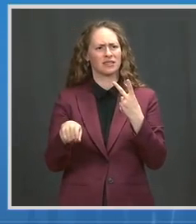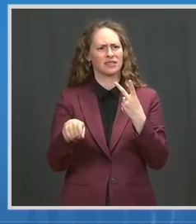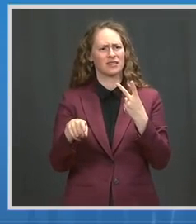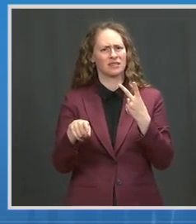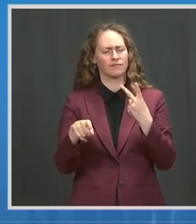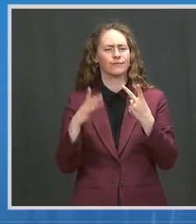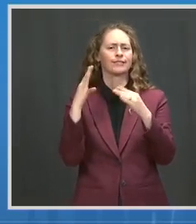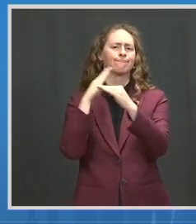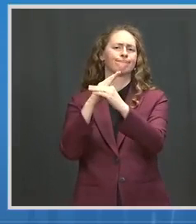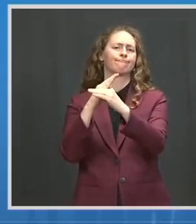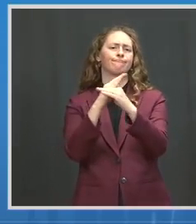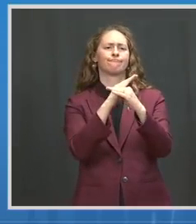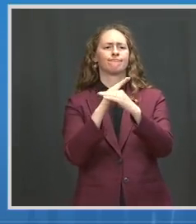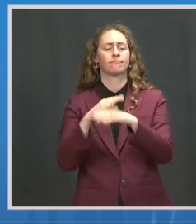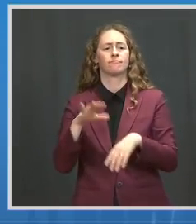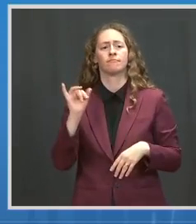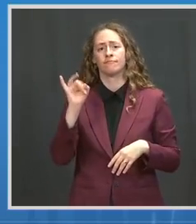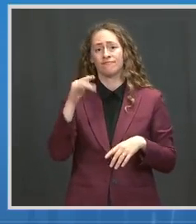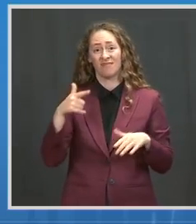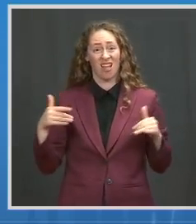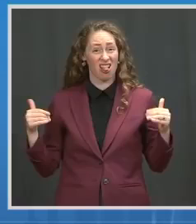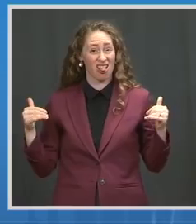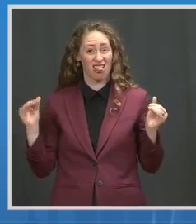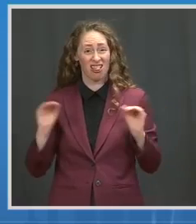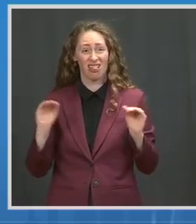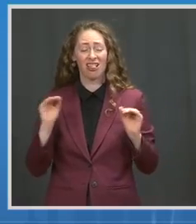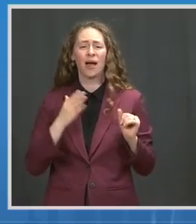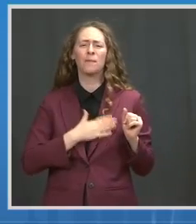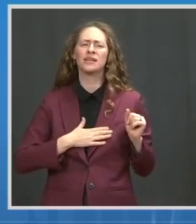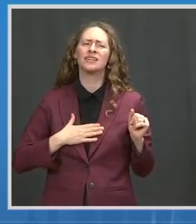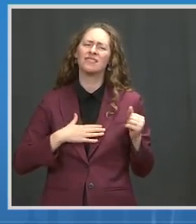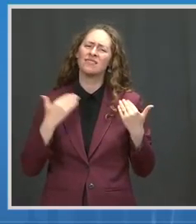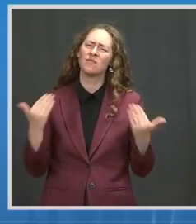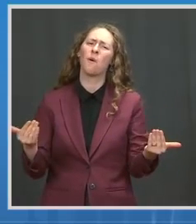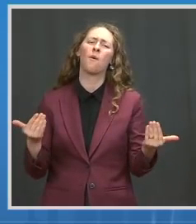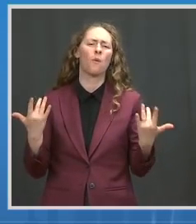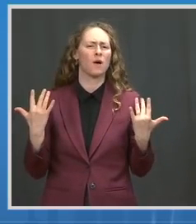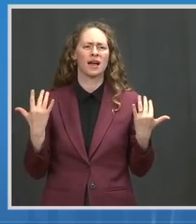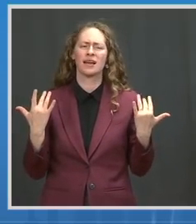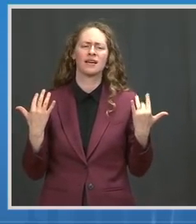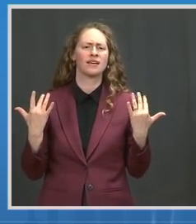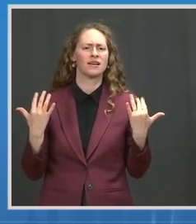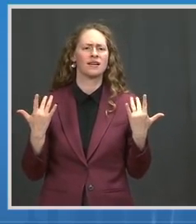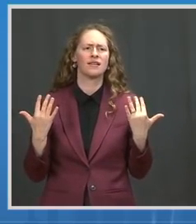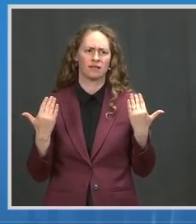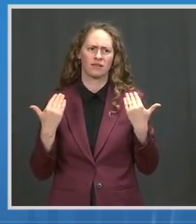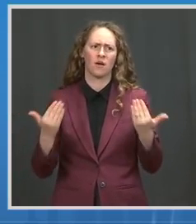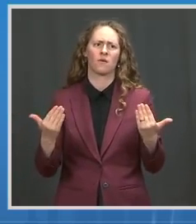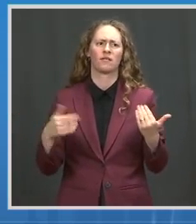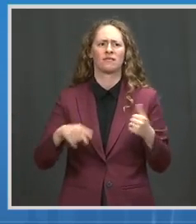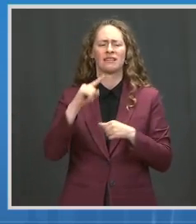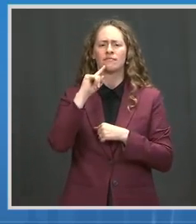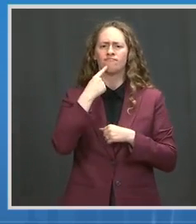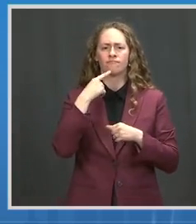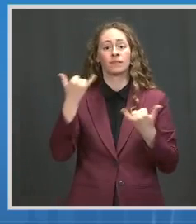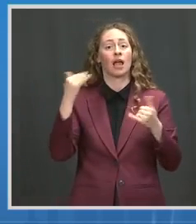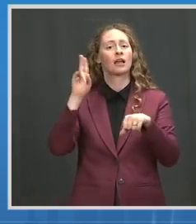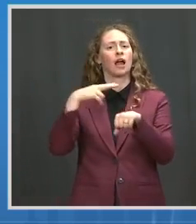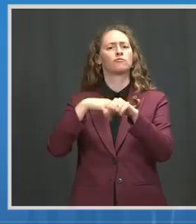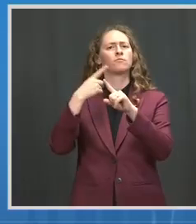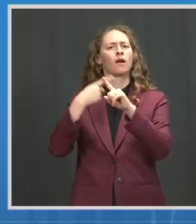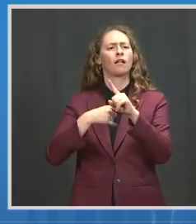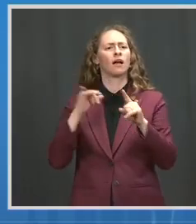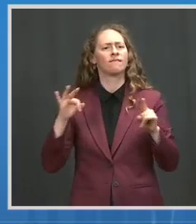not vaccinated yet, please get vaccinated. This is the National Month of Action. We want to